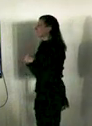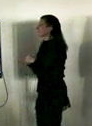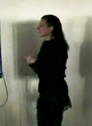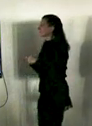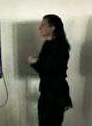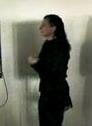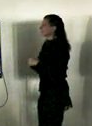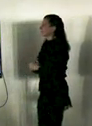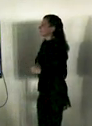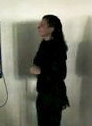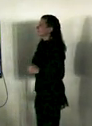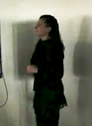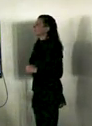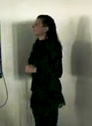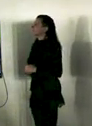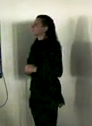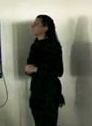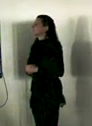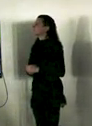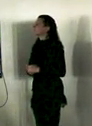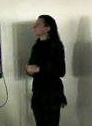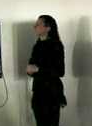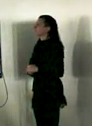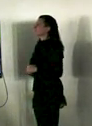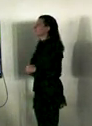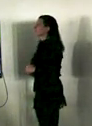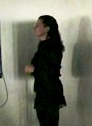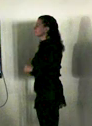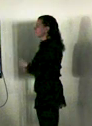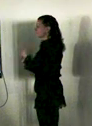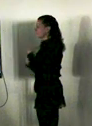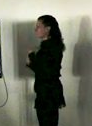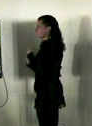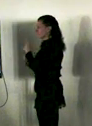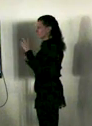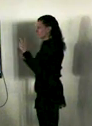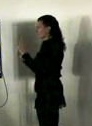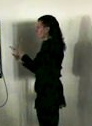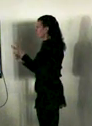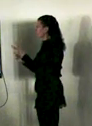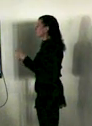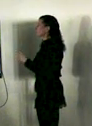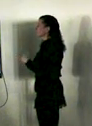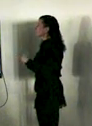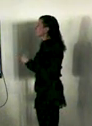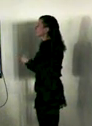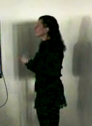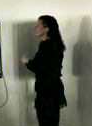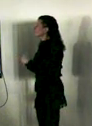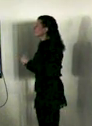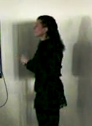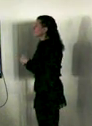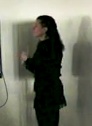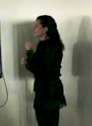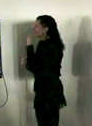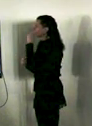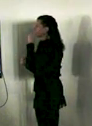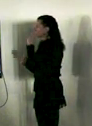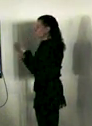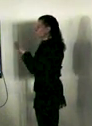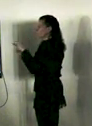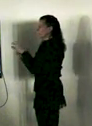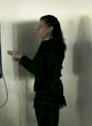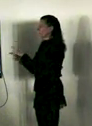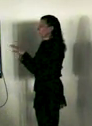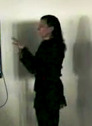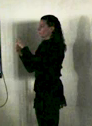Back there. I think this is a very interesting topic that you touched on, because we're seeing that happen, especially with movies,